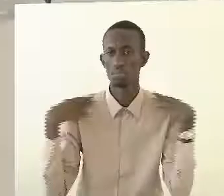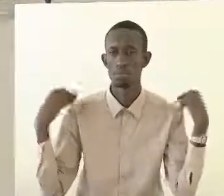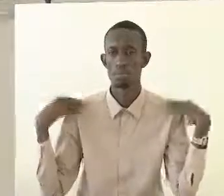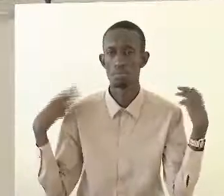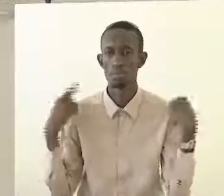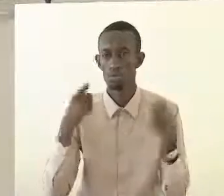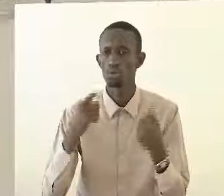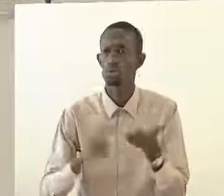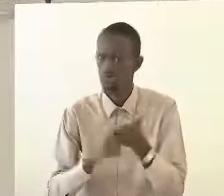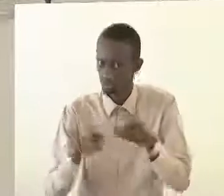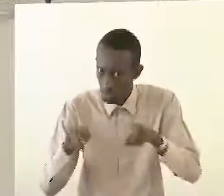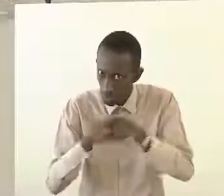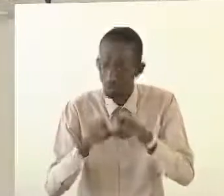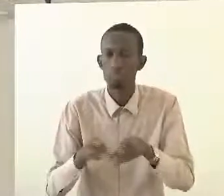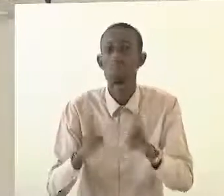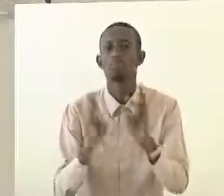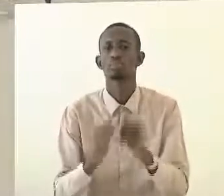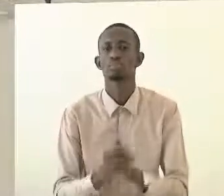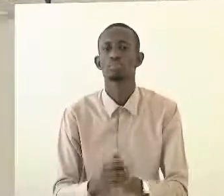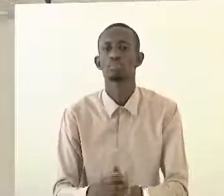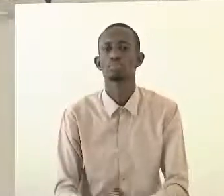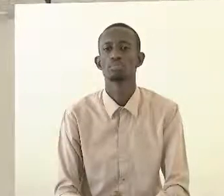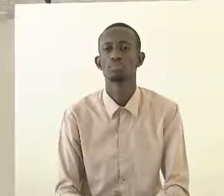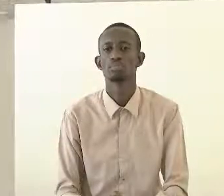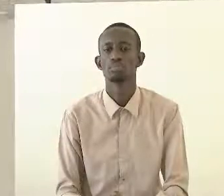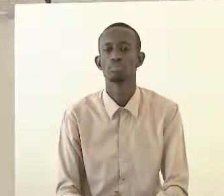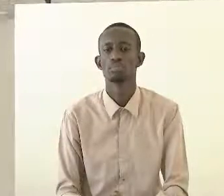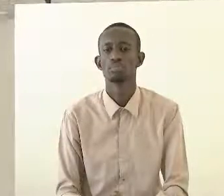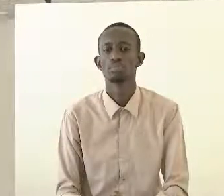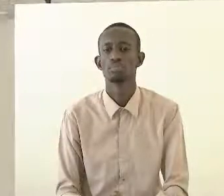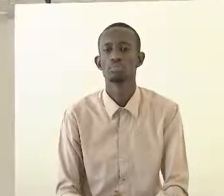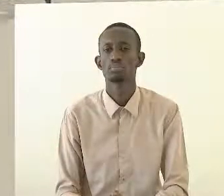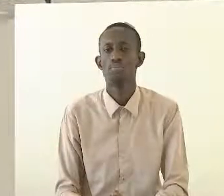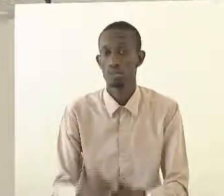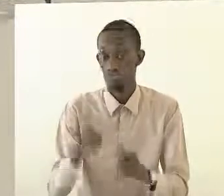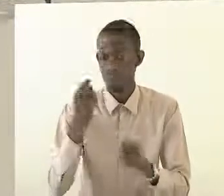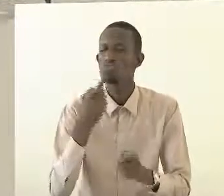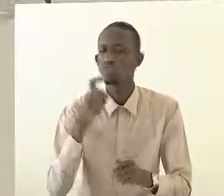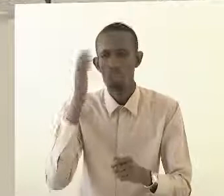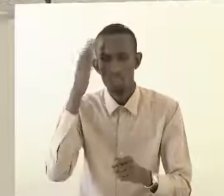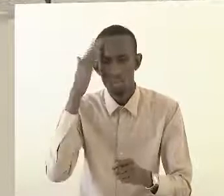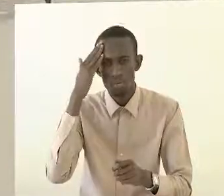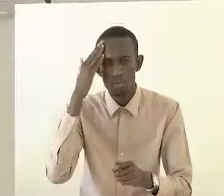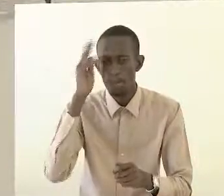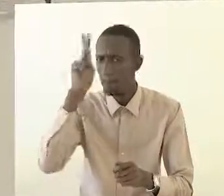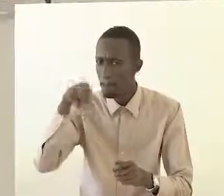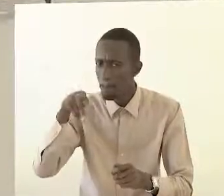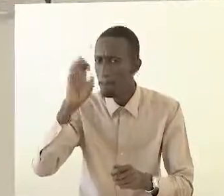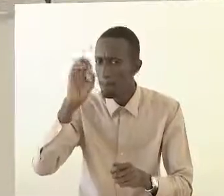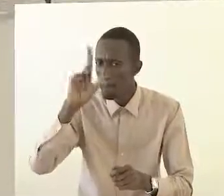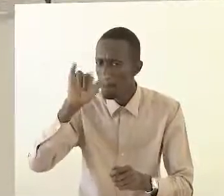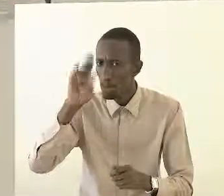using the same method. The matter is to recognize the polynomial